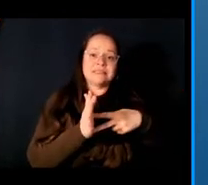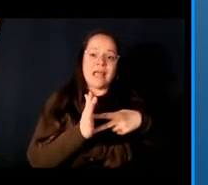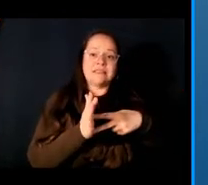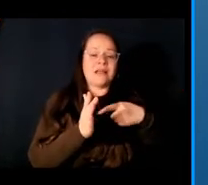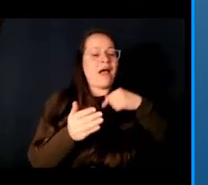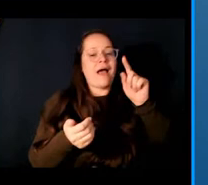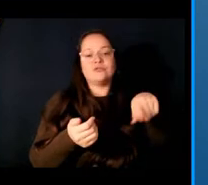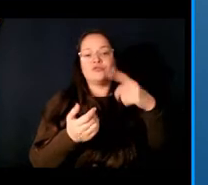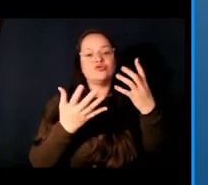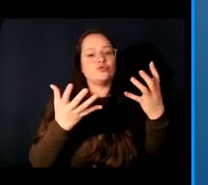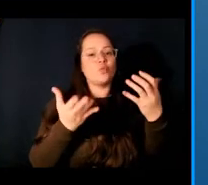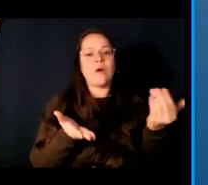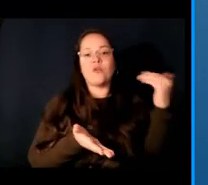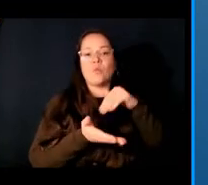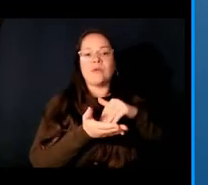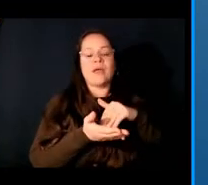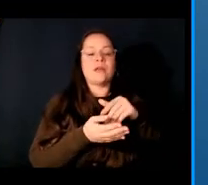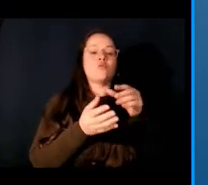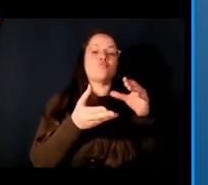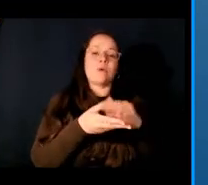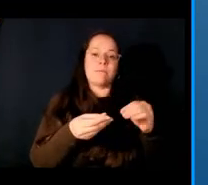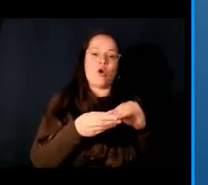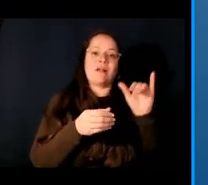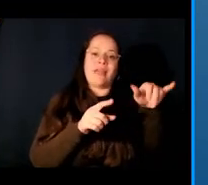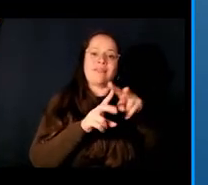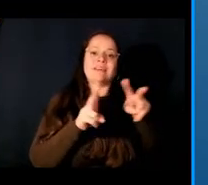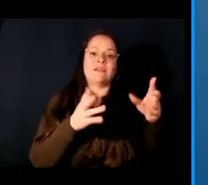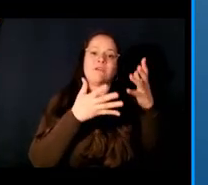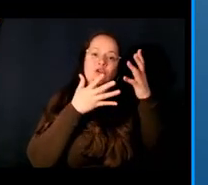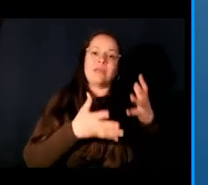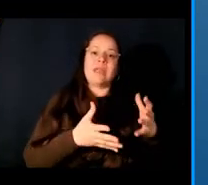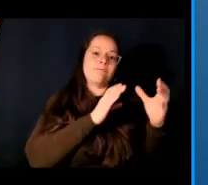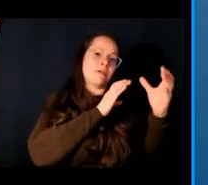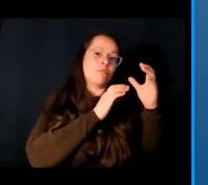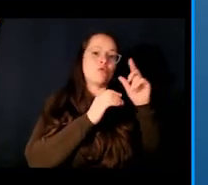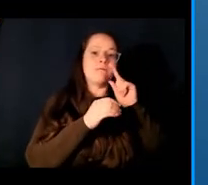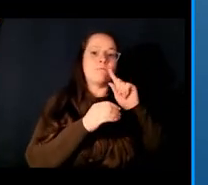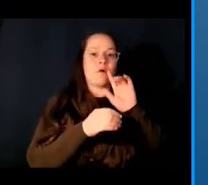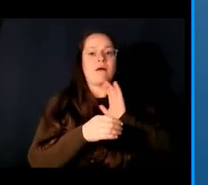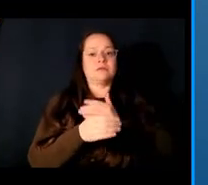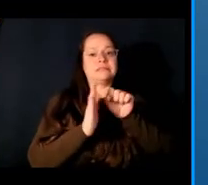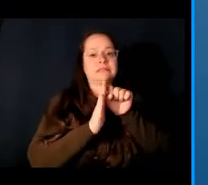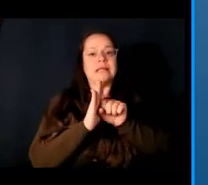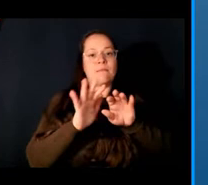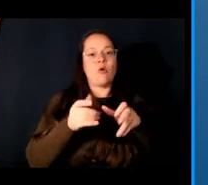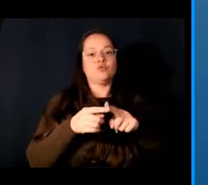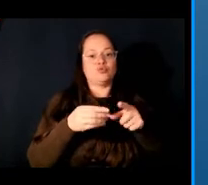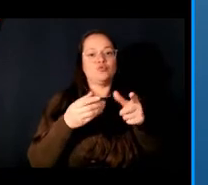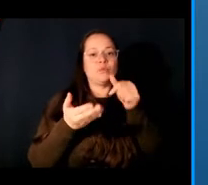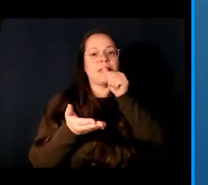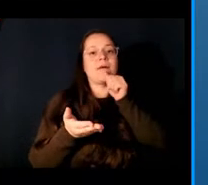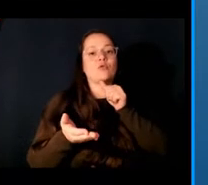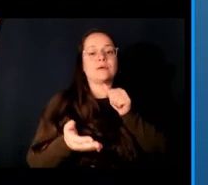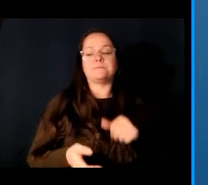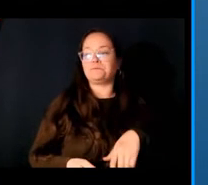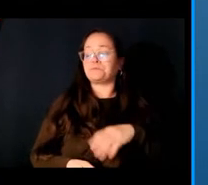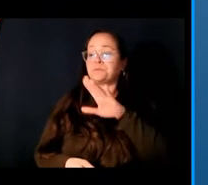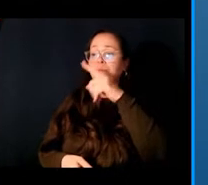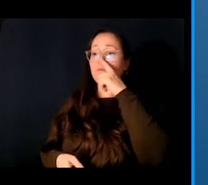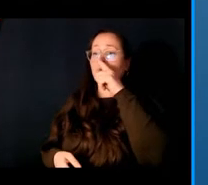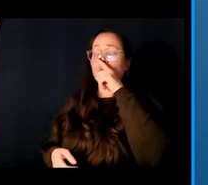just want to again remark that this is a very heavy burden for our state parties to carry Jenna would you scroll